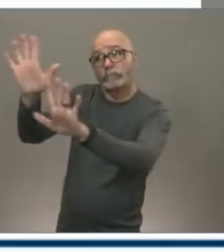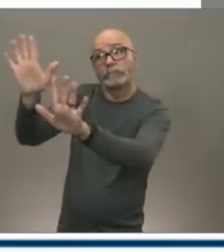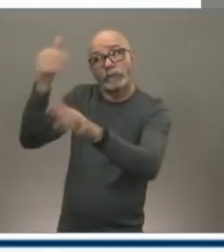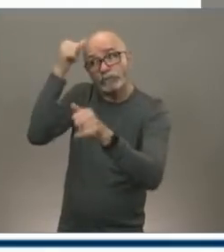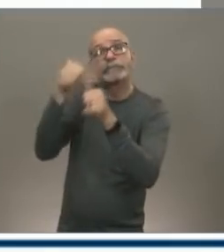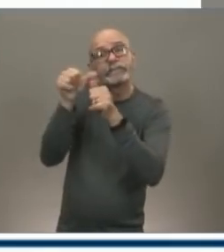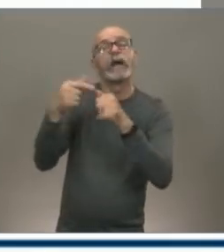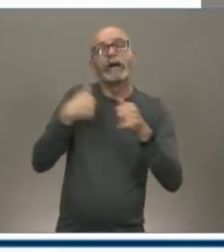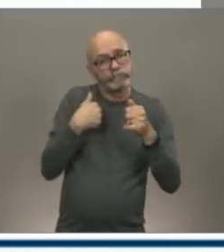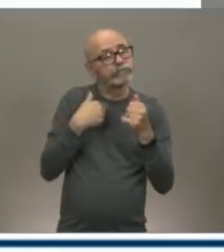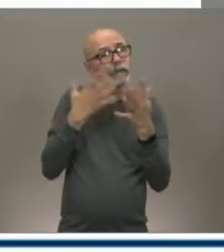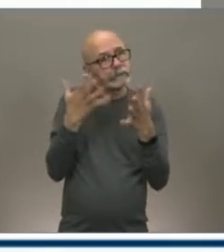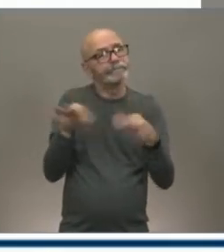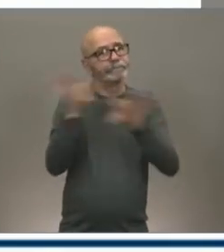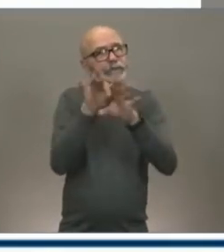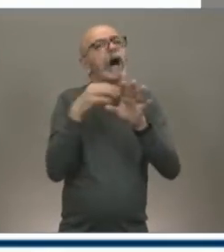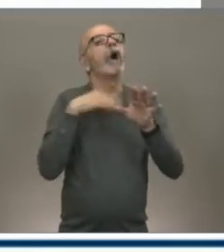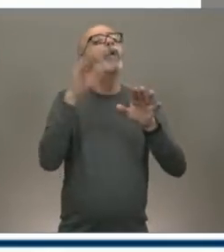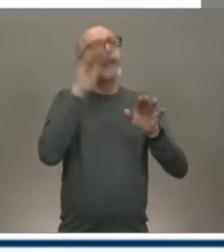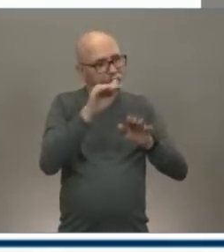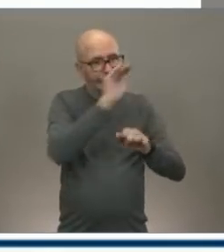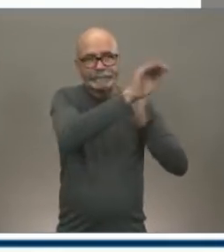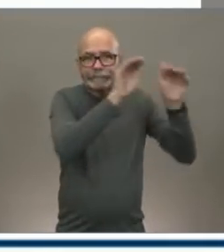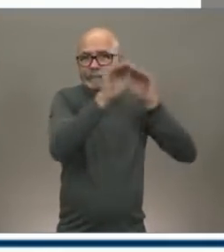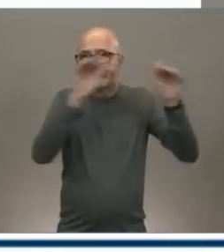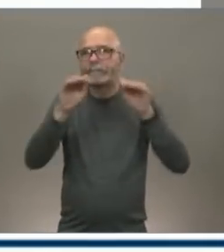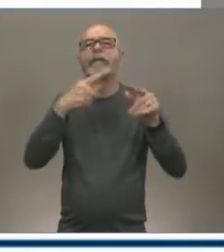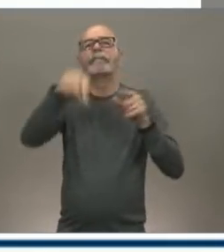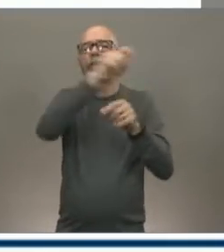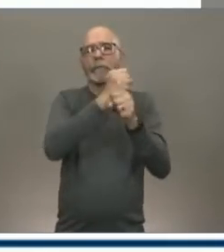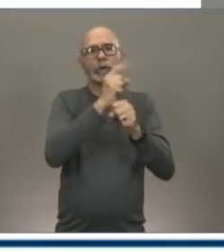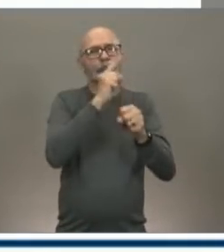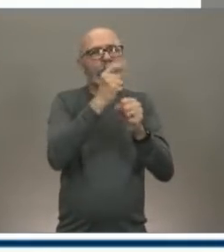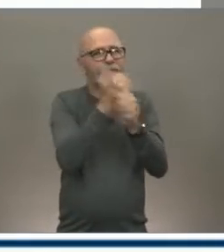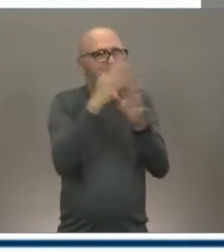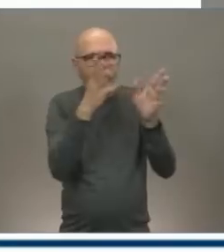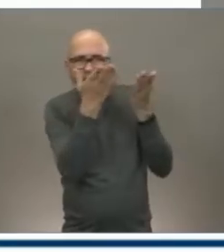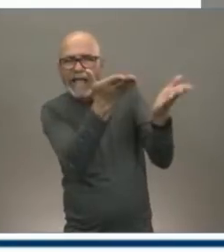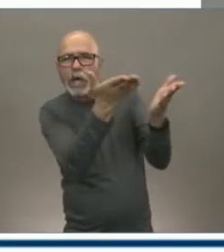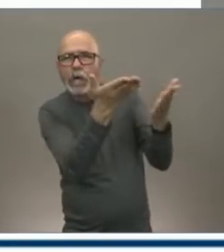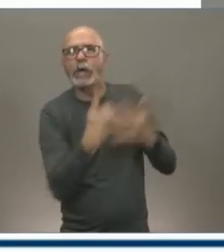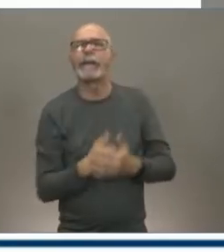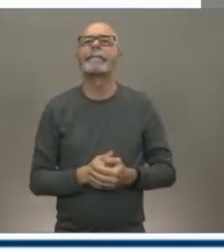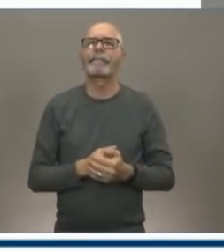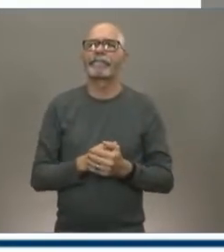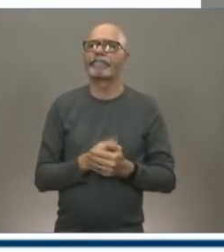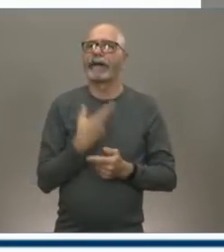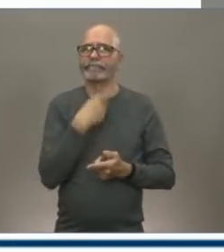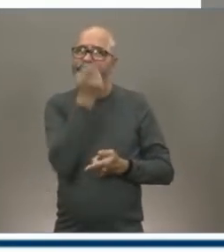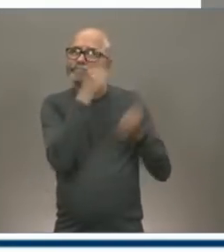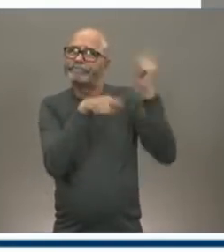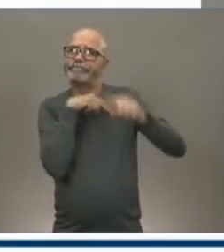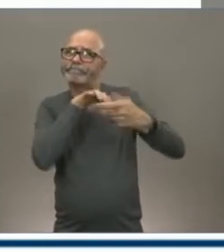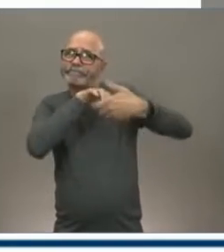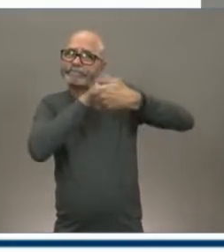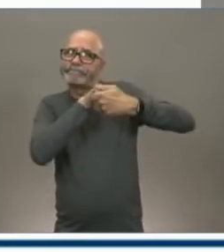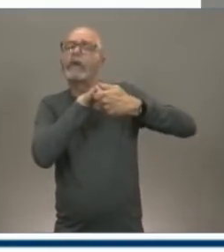of this, have a very good protocol rolling out in good cooperation with the employer at that